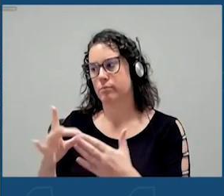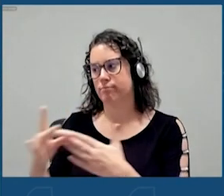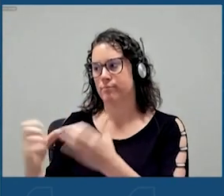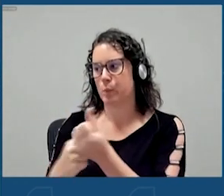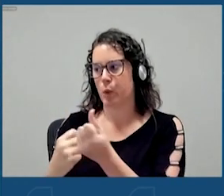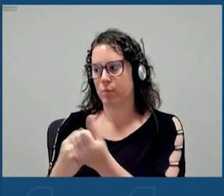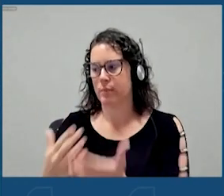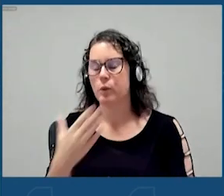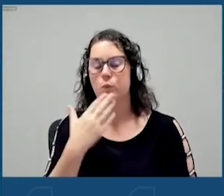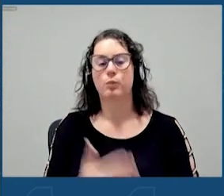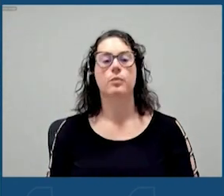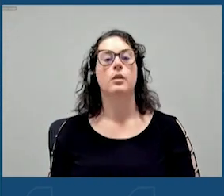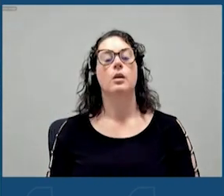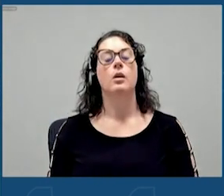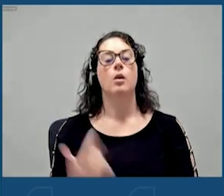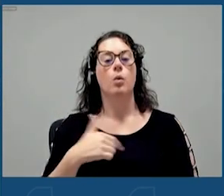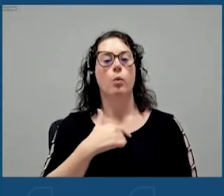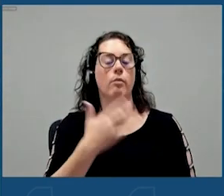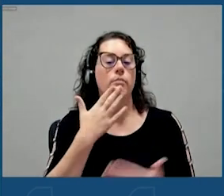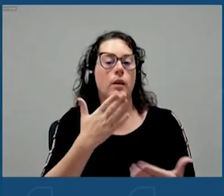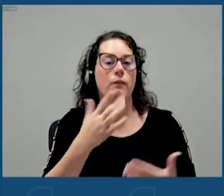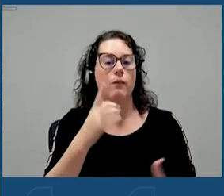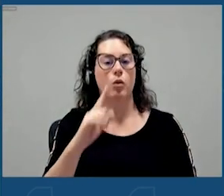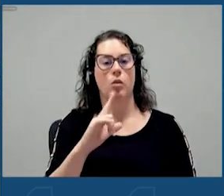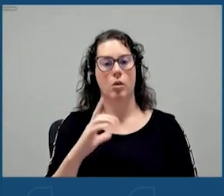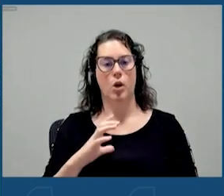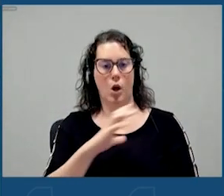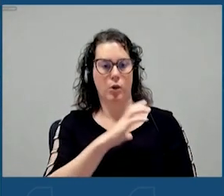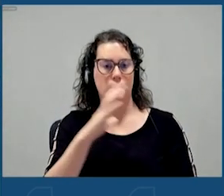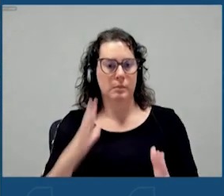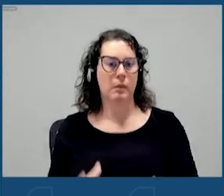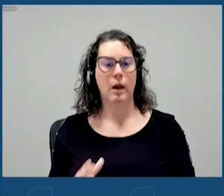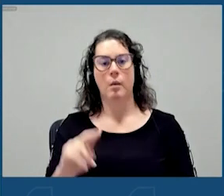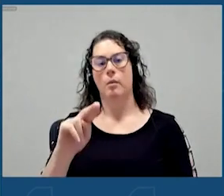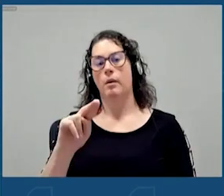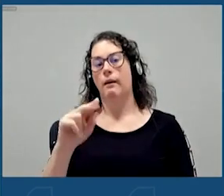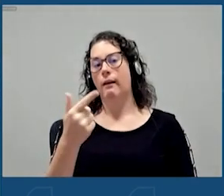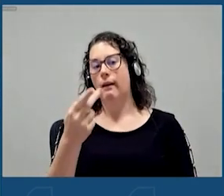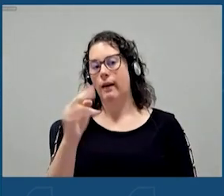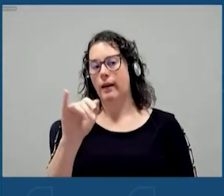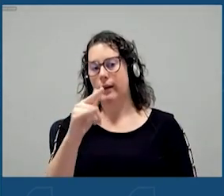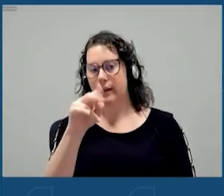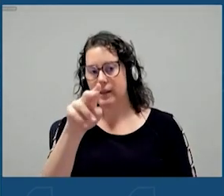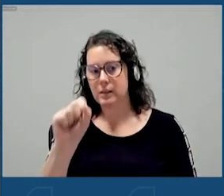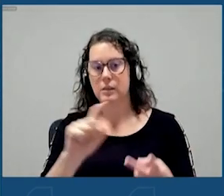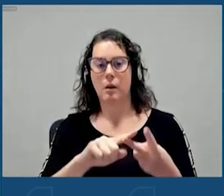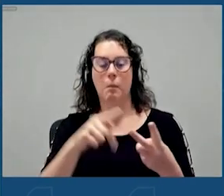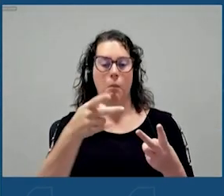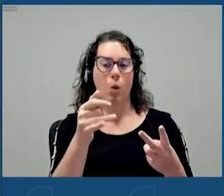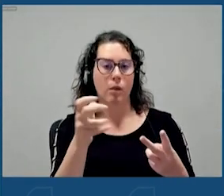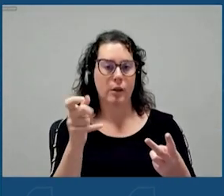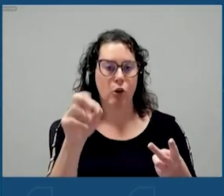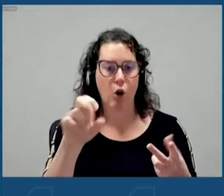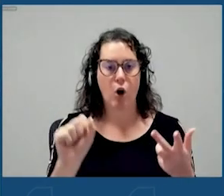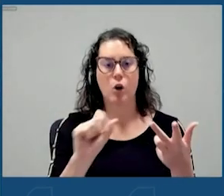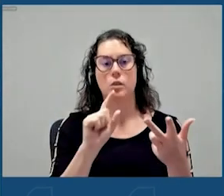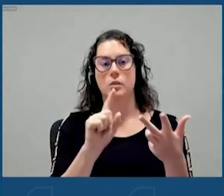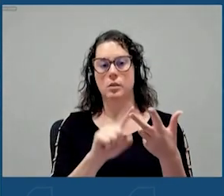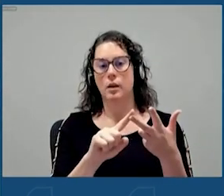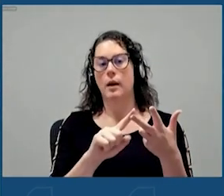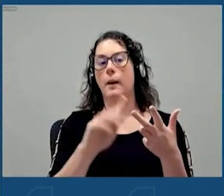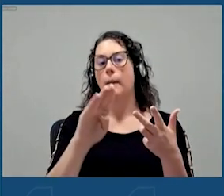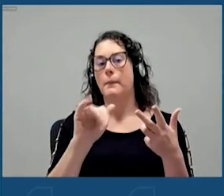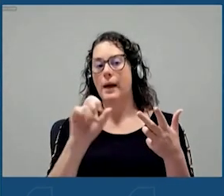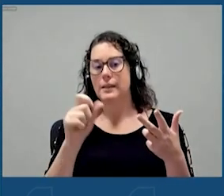We are also grateful to Congressman Brian Higgins, County Executive Mark Polenkars, Chairwoman of the County Legislature April